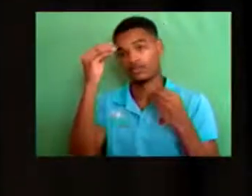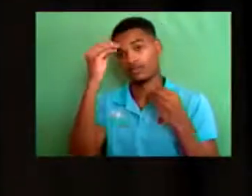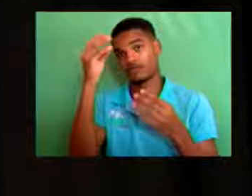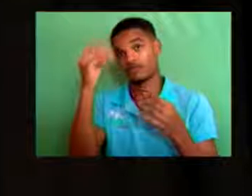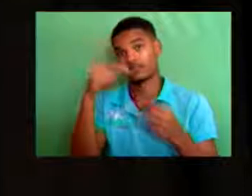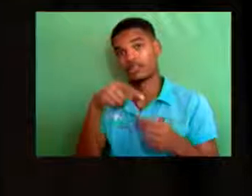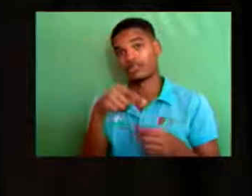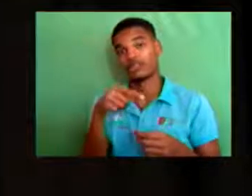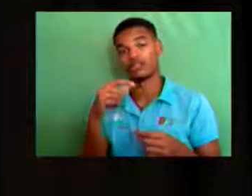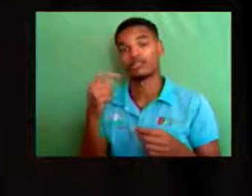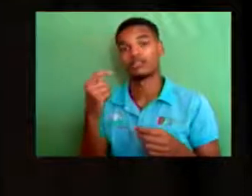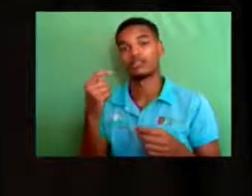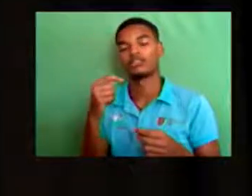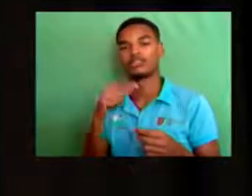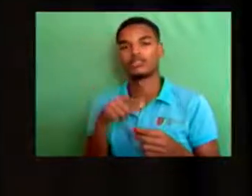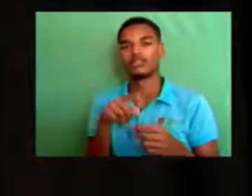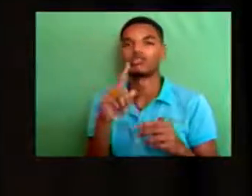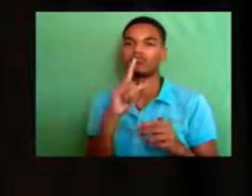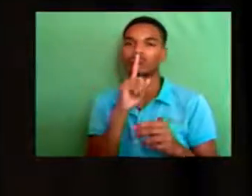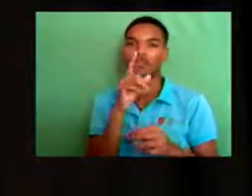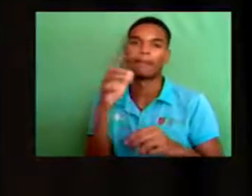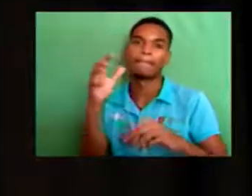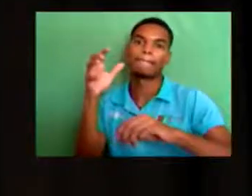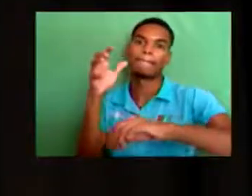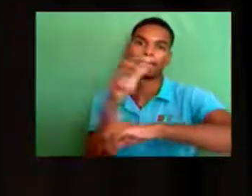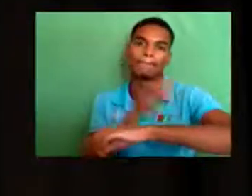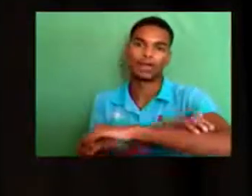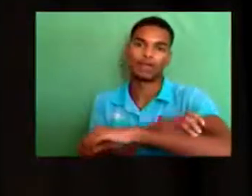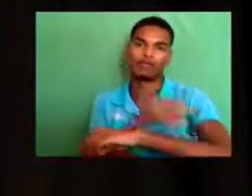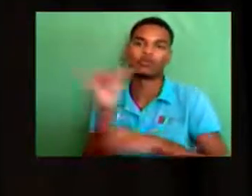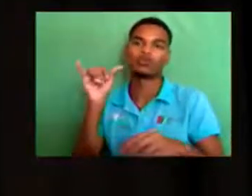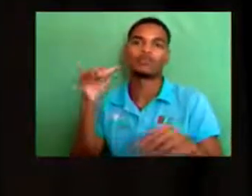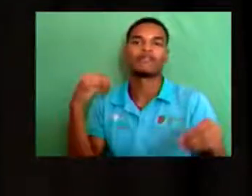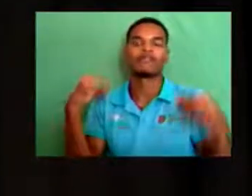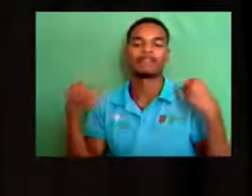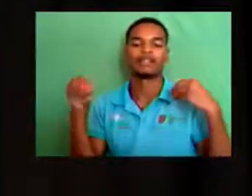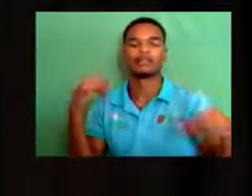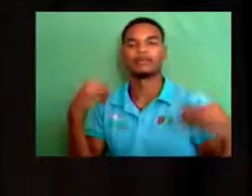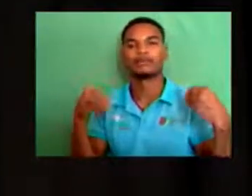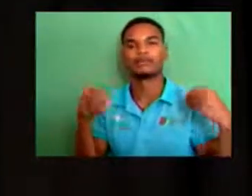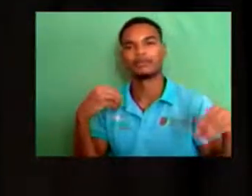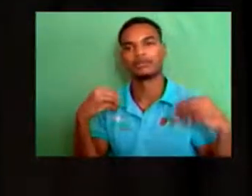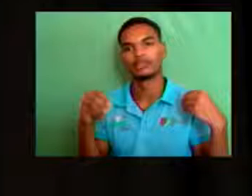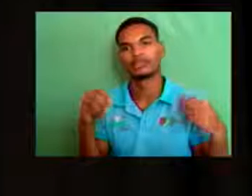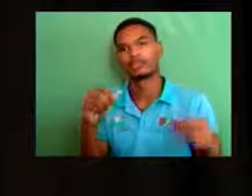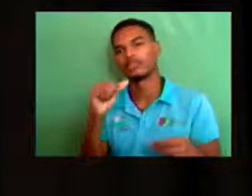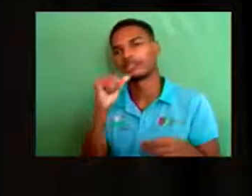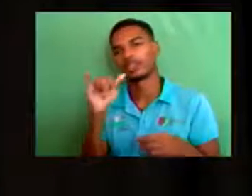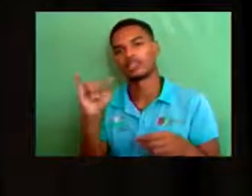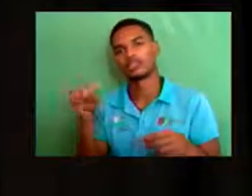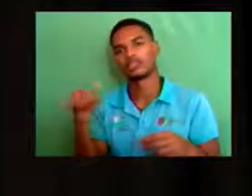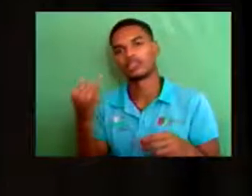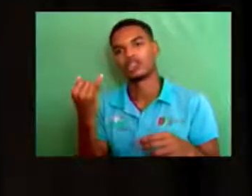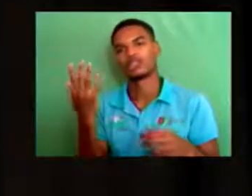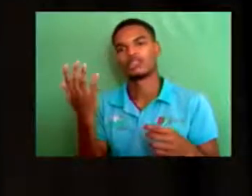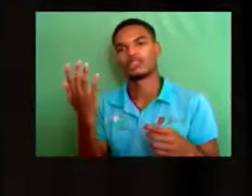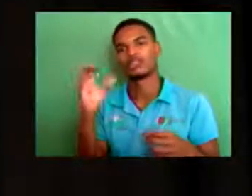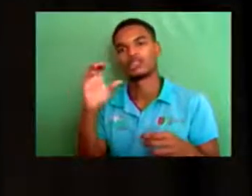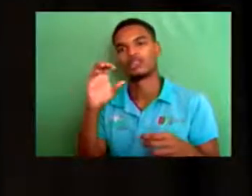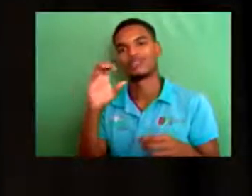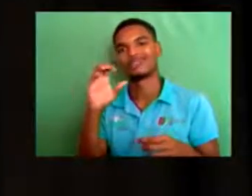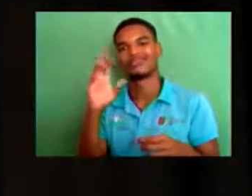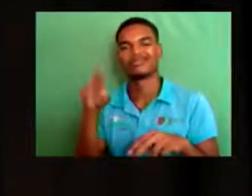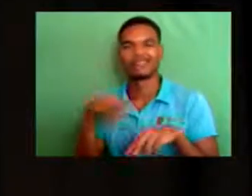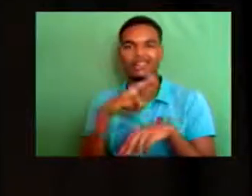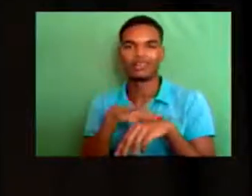that it is a very powerful, very flexible tool to not just do classic emergency alerting in terms of what governments want to